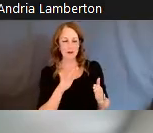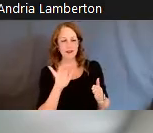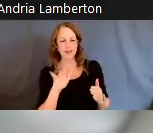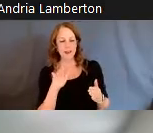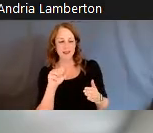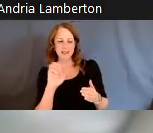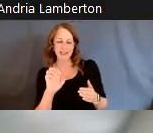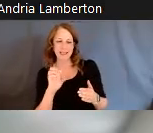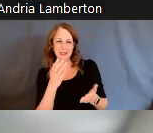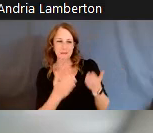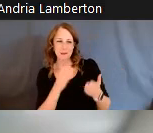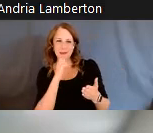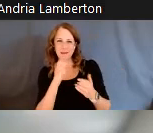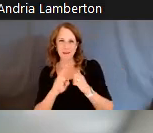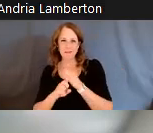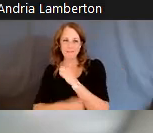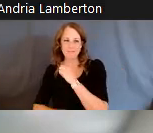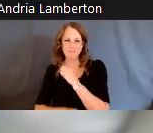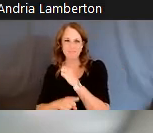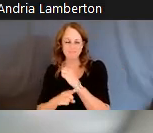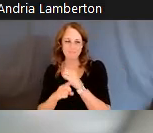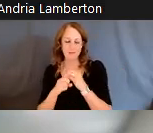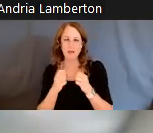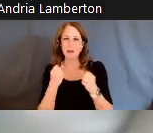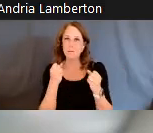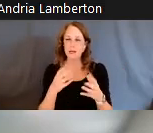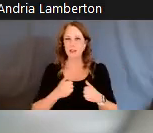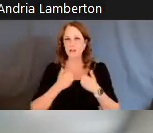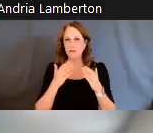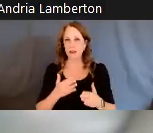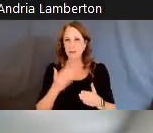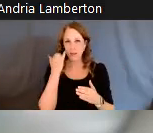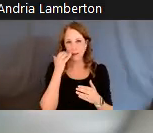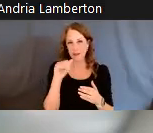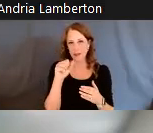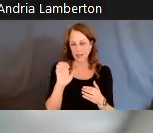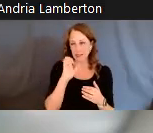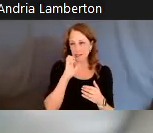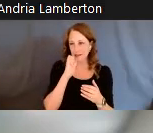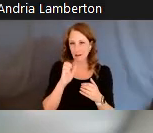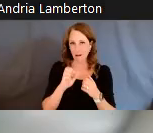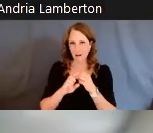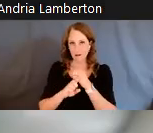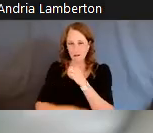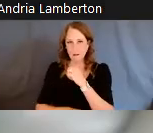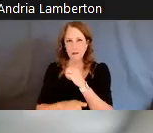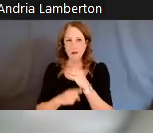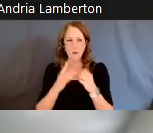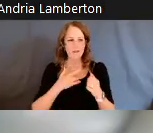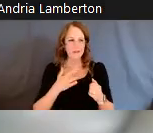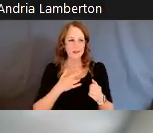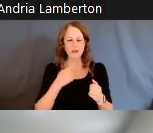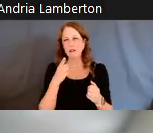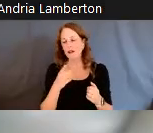been charged. Obviously, many survivors, if a case is not charged, are going to feel that this occurred because the state's